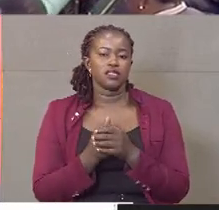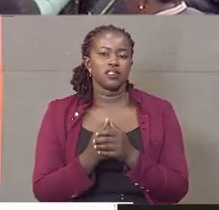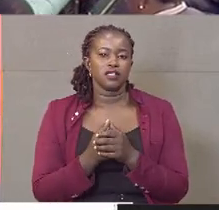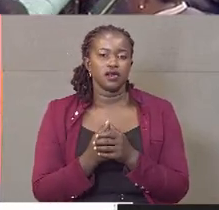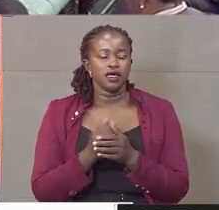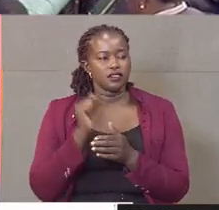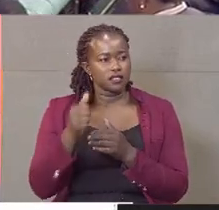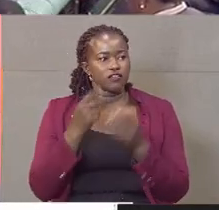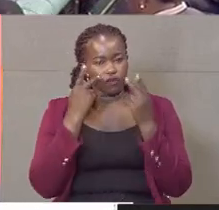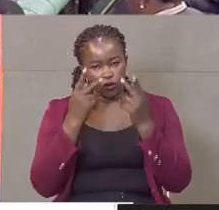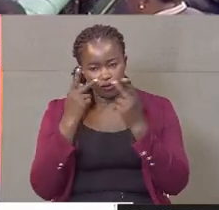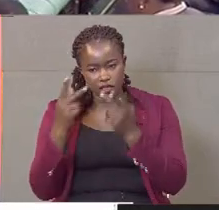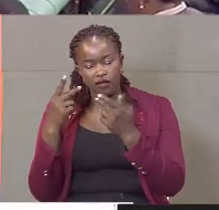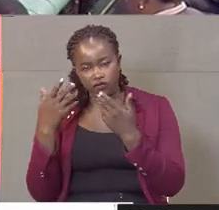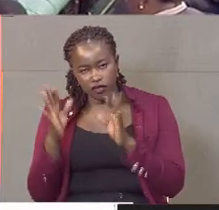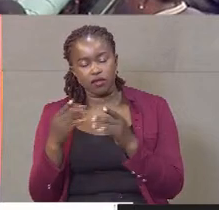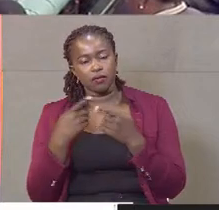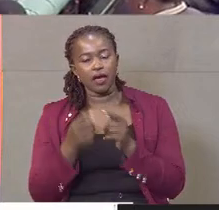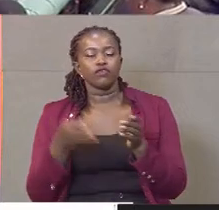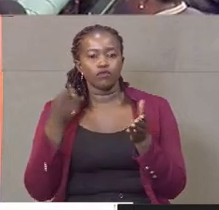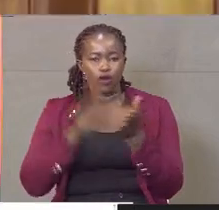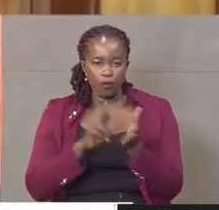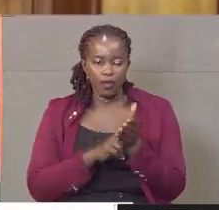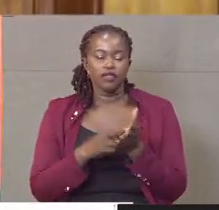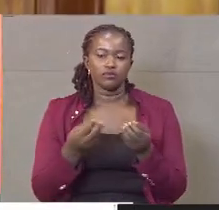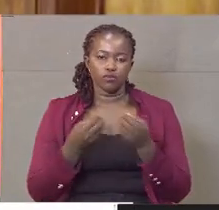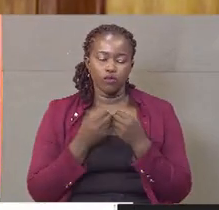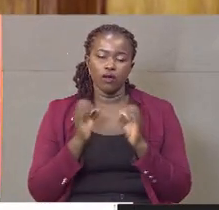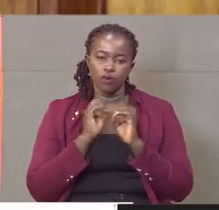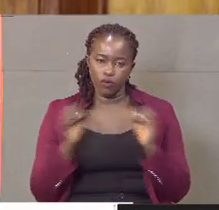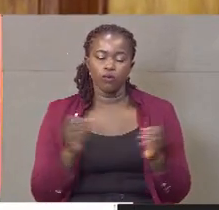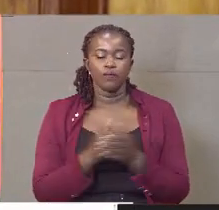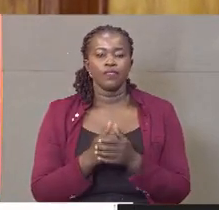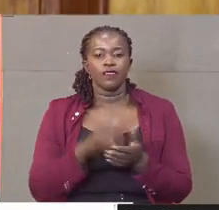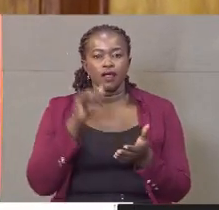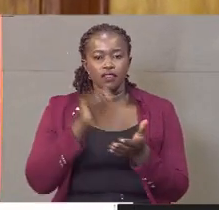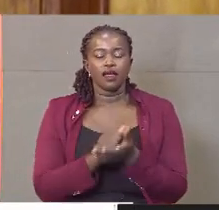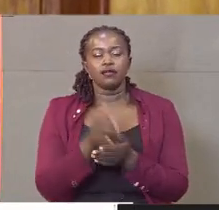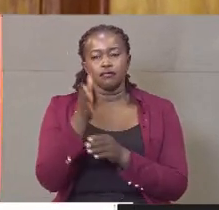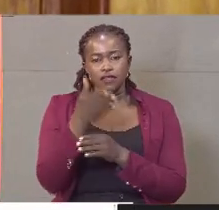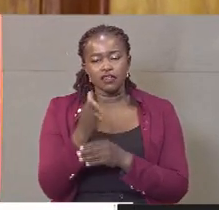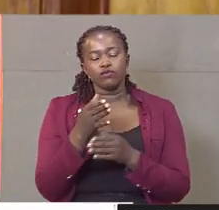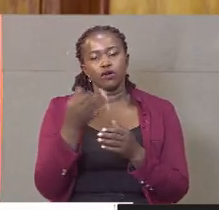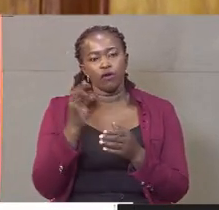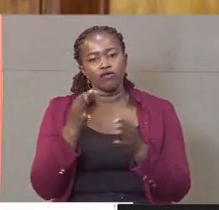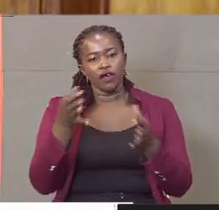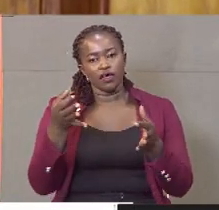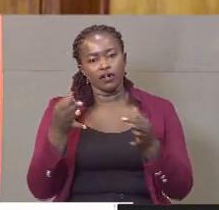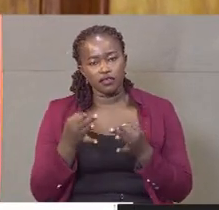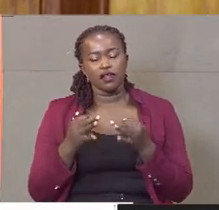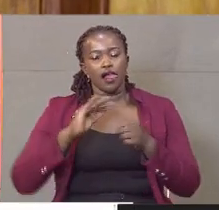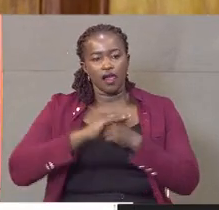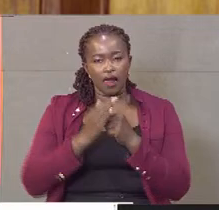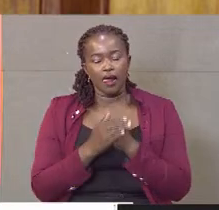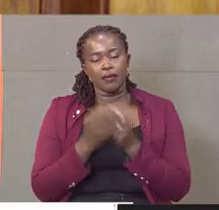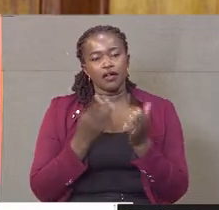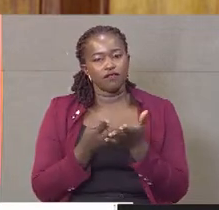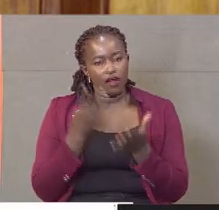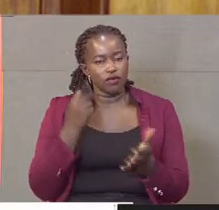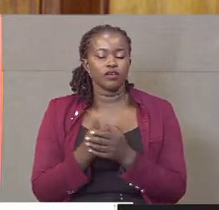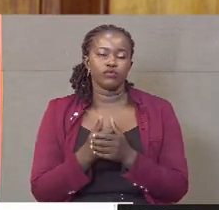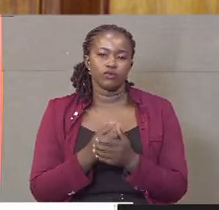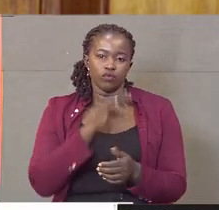they have observed, but they didn't give us any recommendation that the Ministry of Finance is making variations on the wage